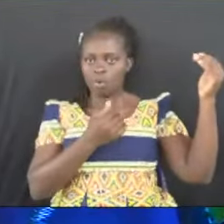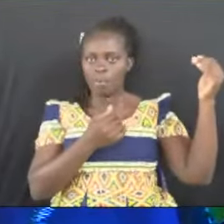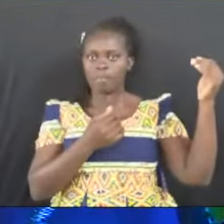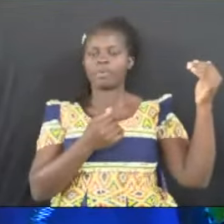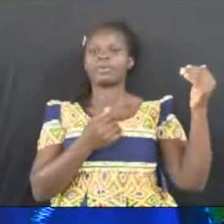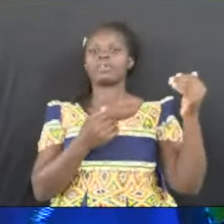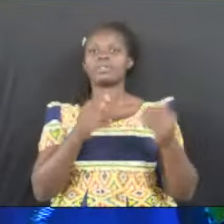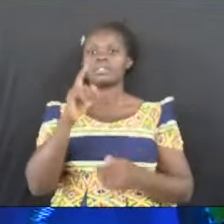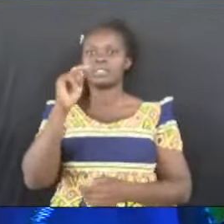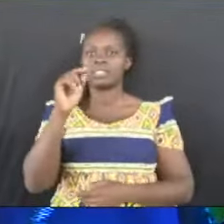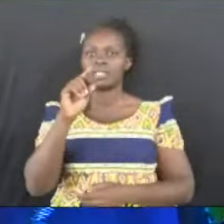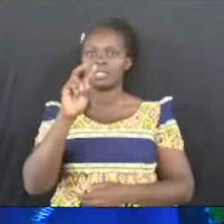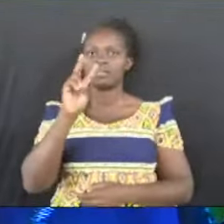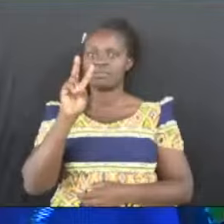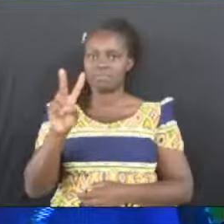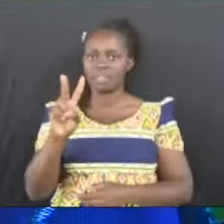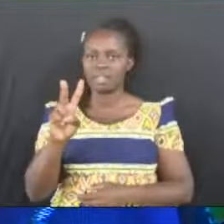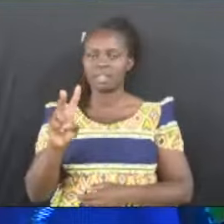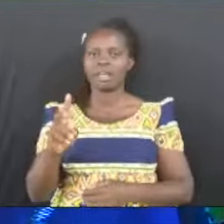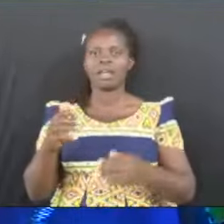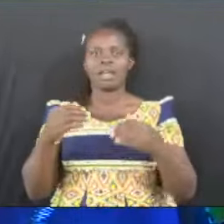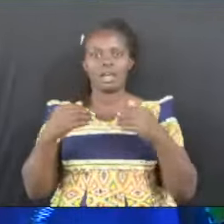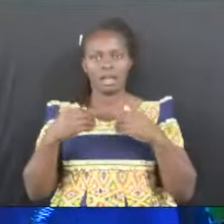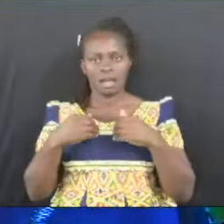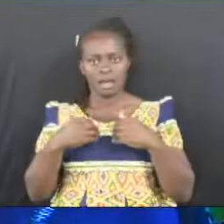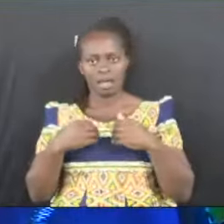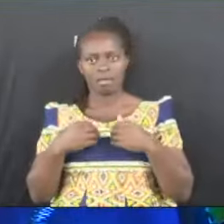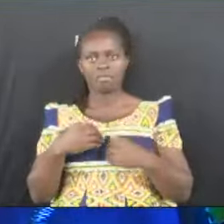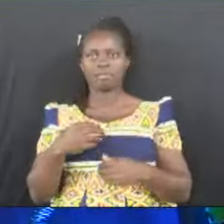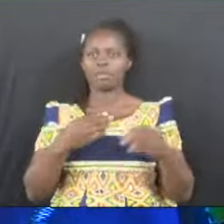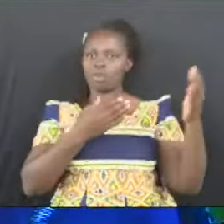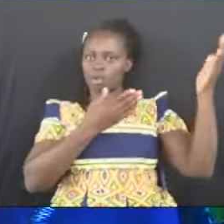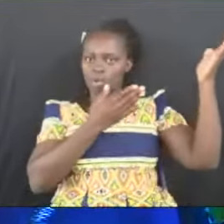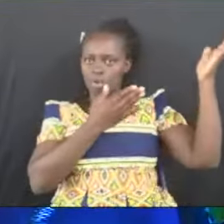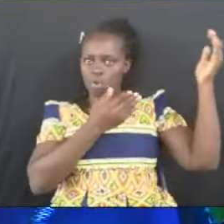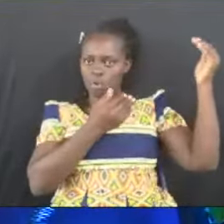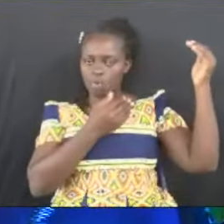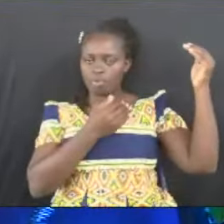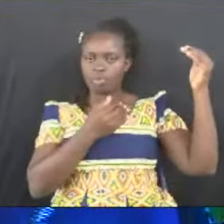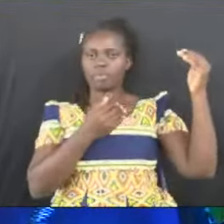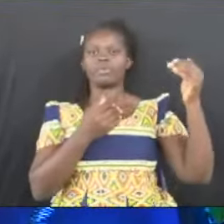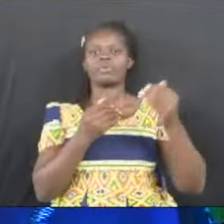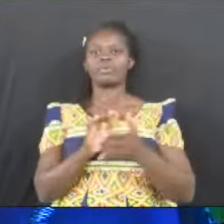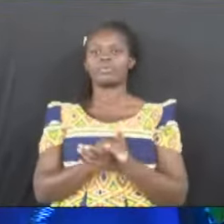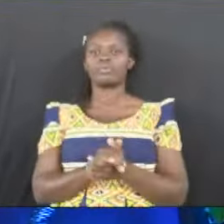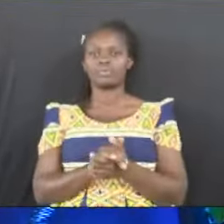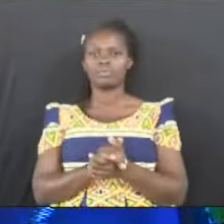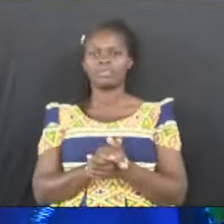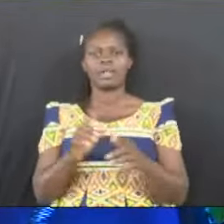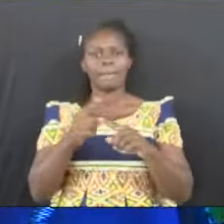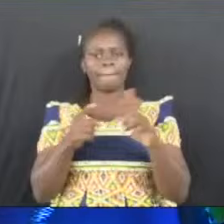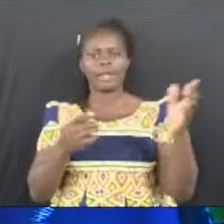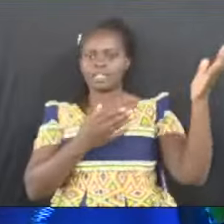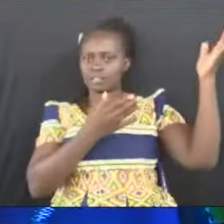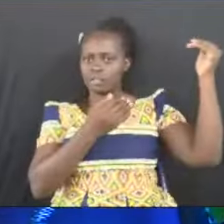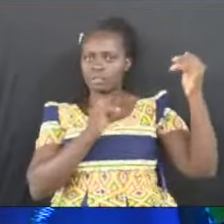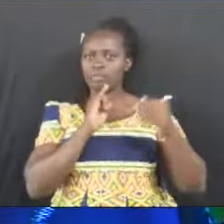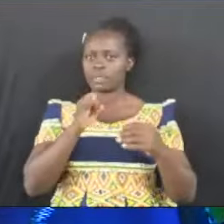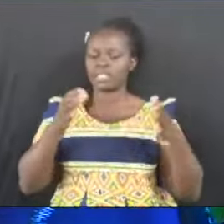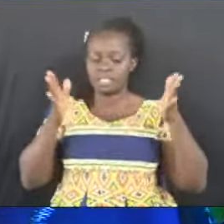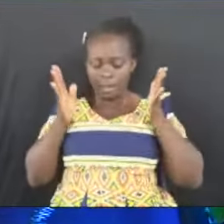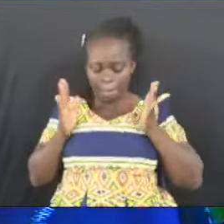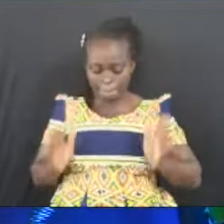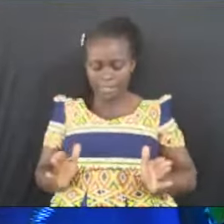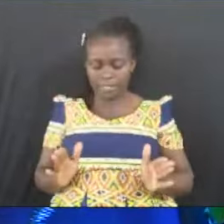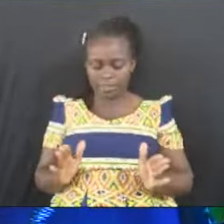like hope. But our hope is really a person, Jesus. And that's why I talk